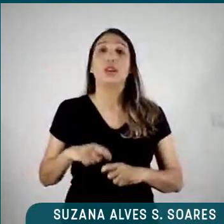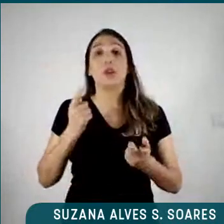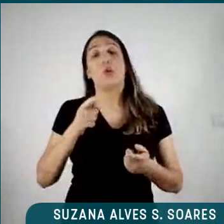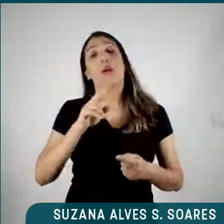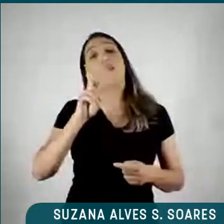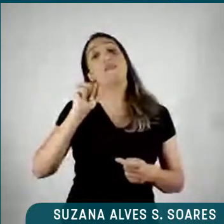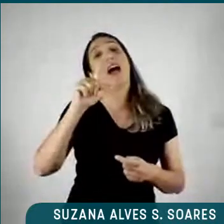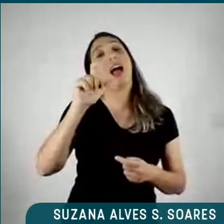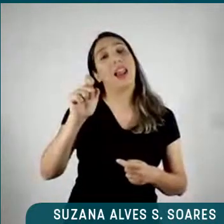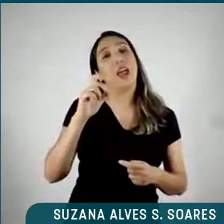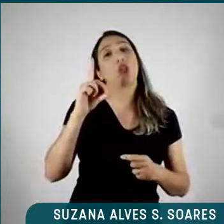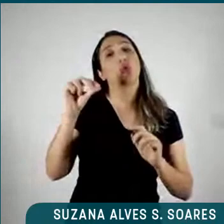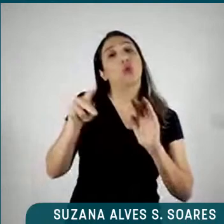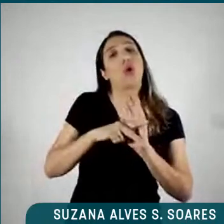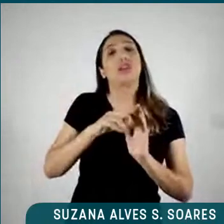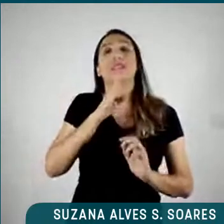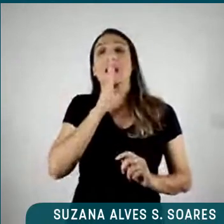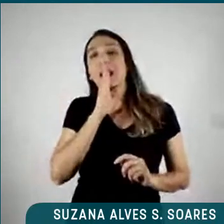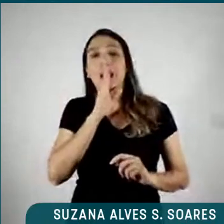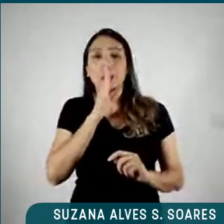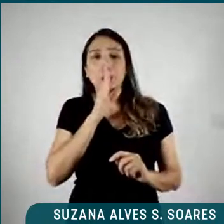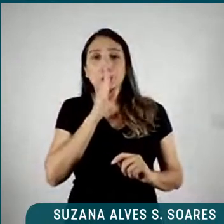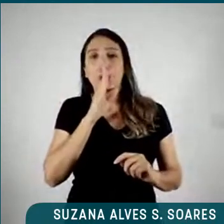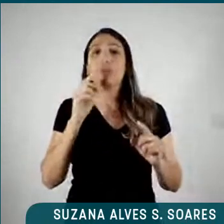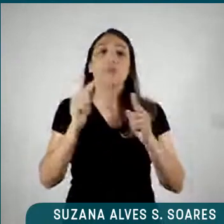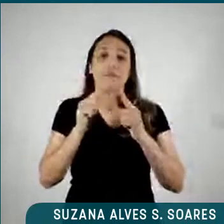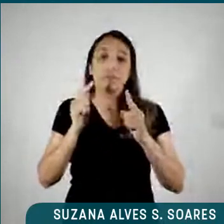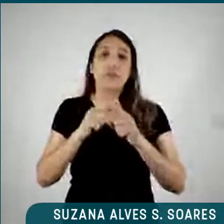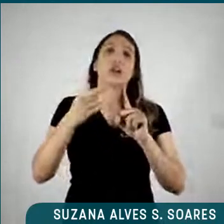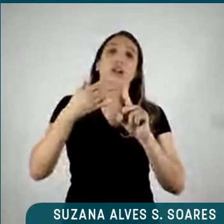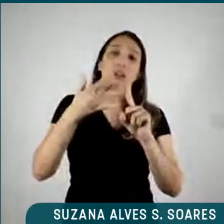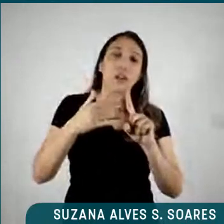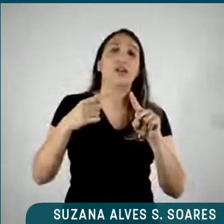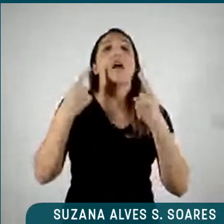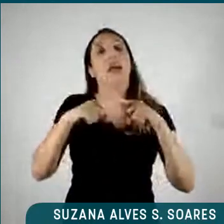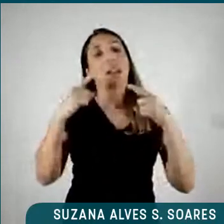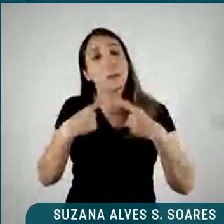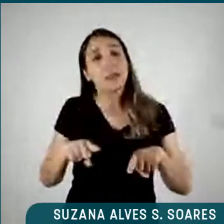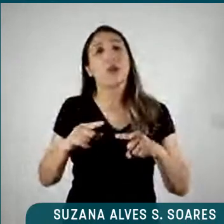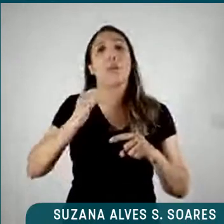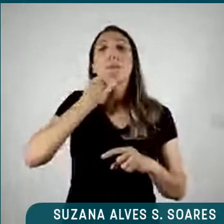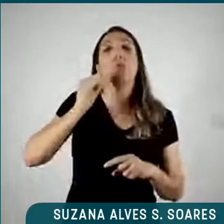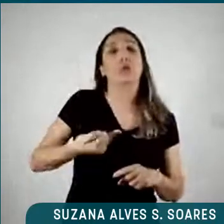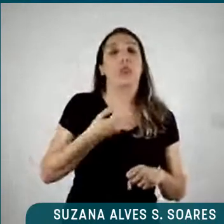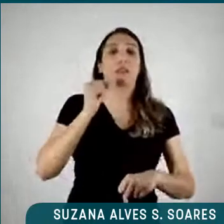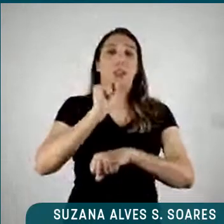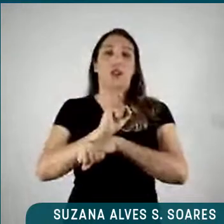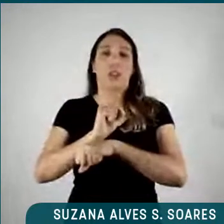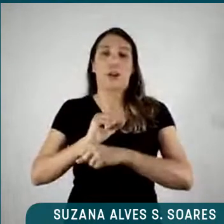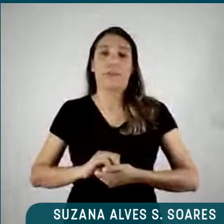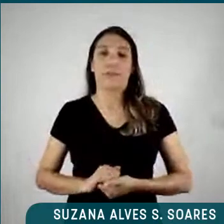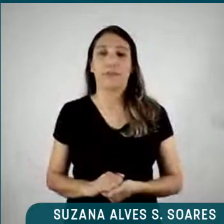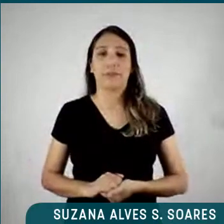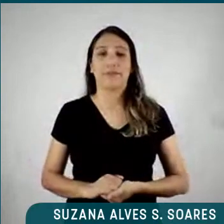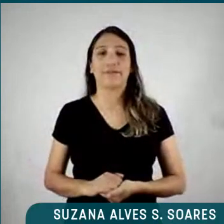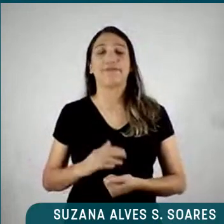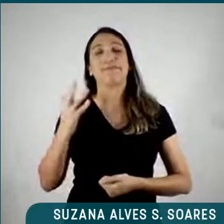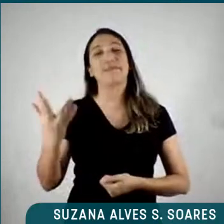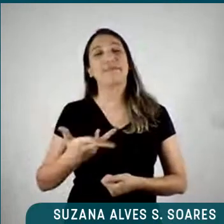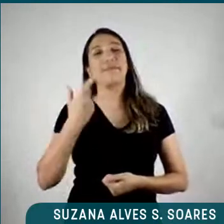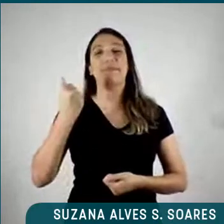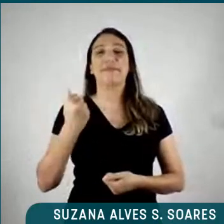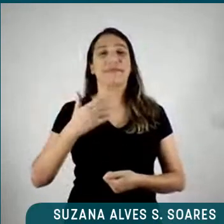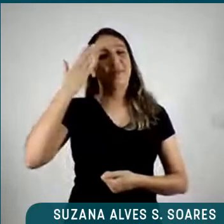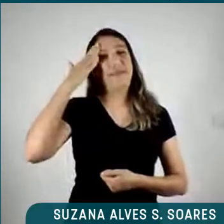this possible future. So this is how this silence, this valley of silence and this syndrome